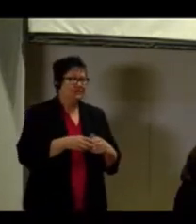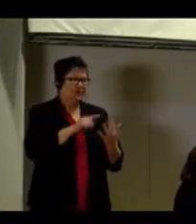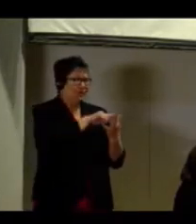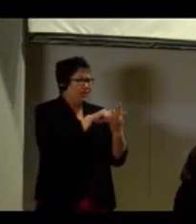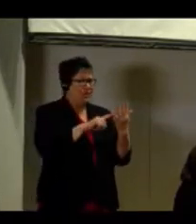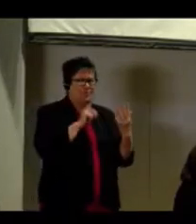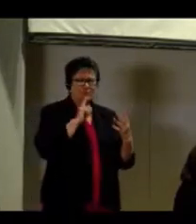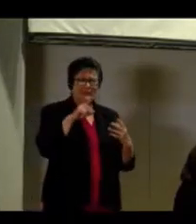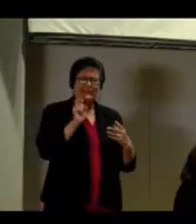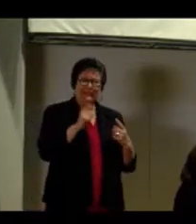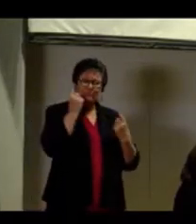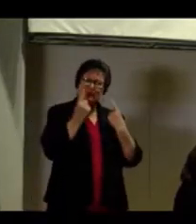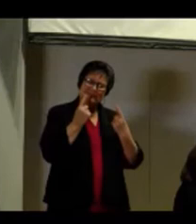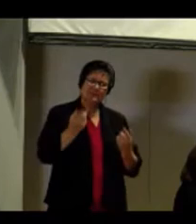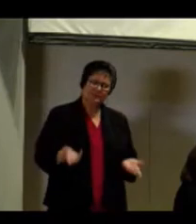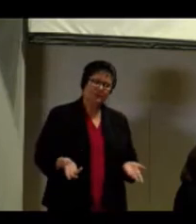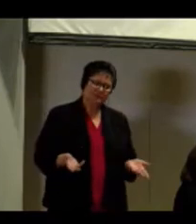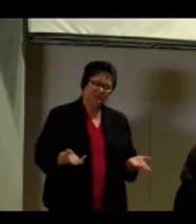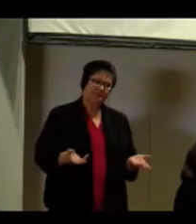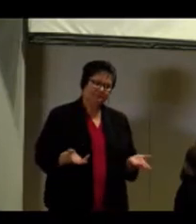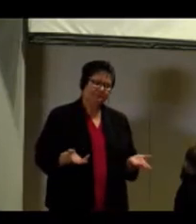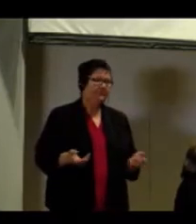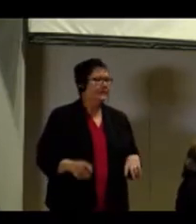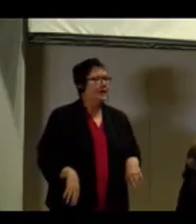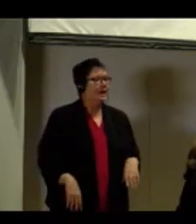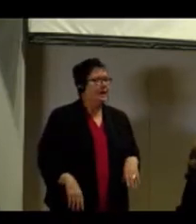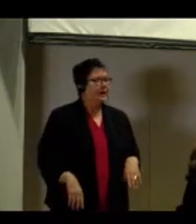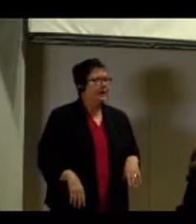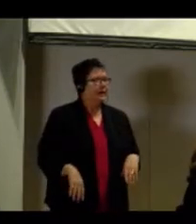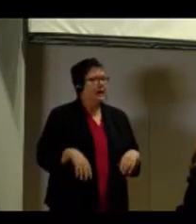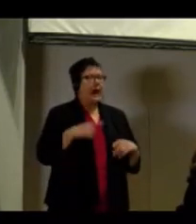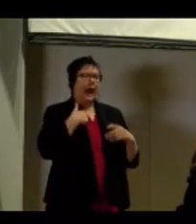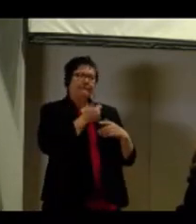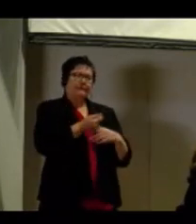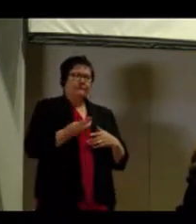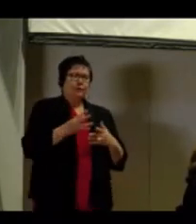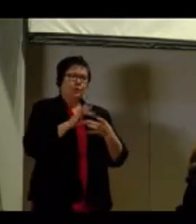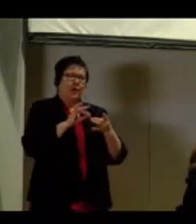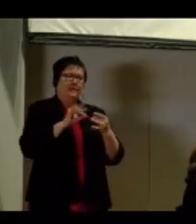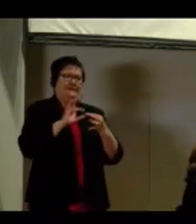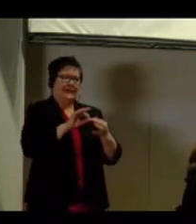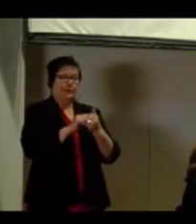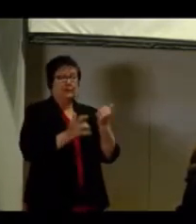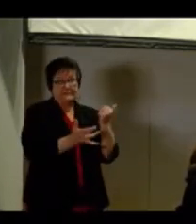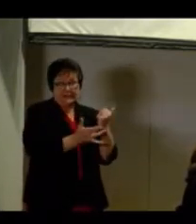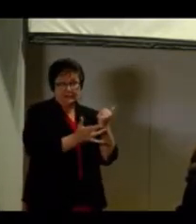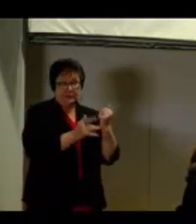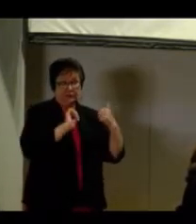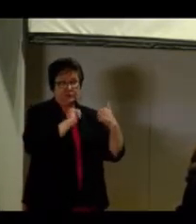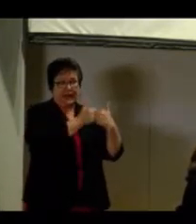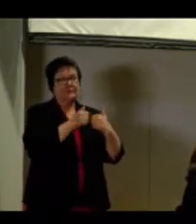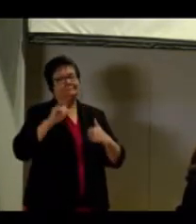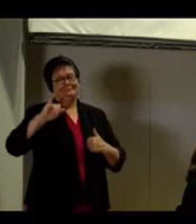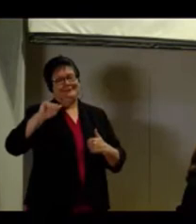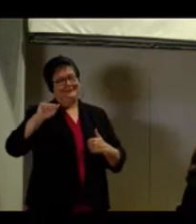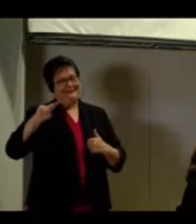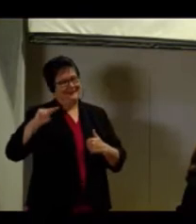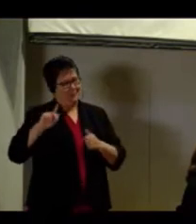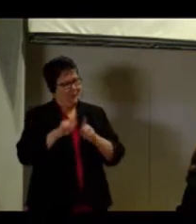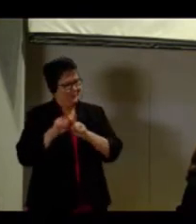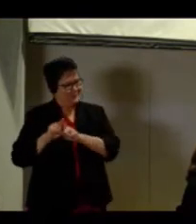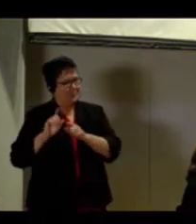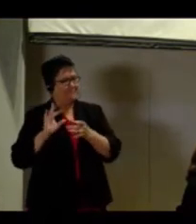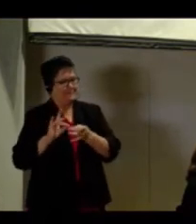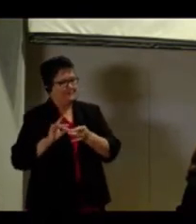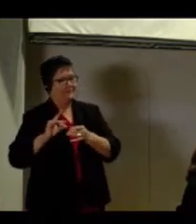kind of need to be taken into account. Couple of comments on technical challenges, which Ian pointed